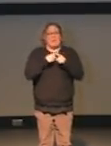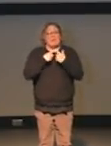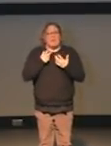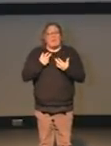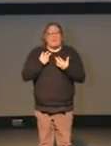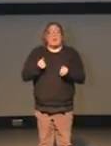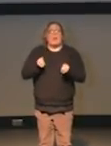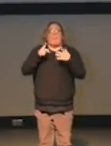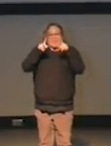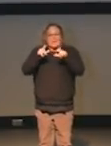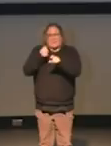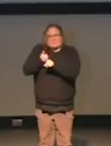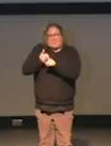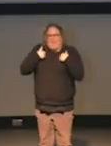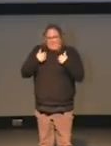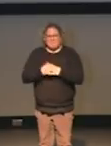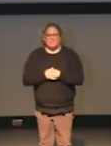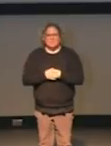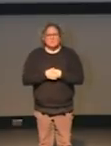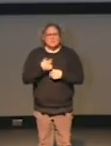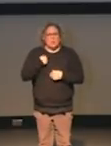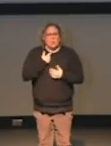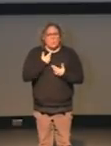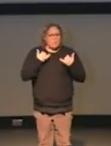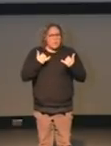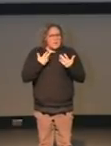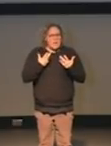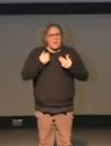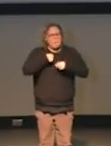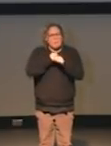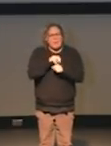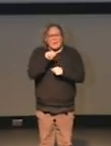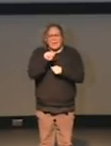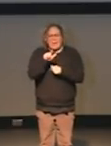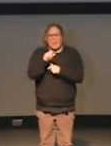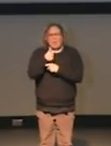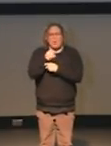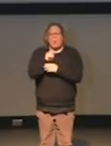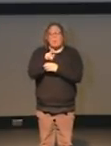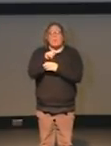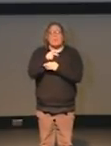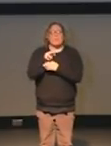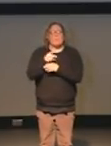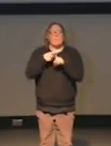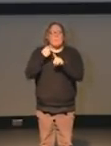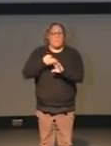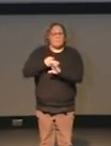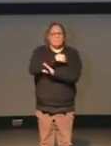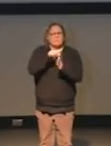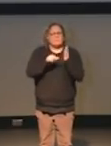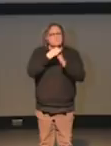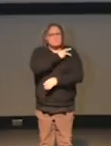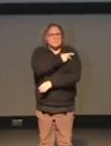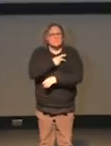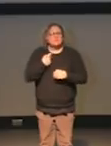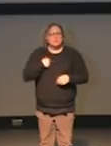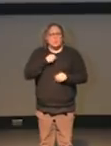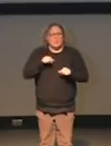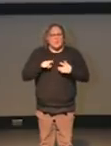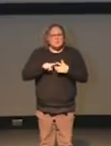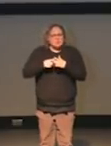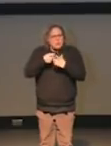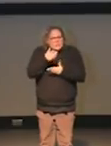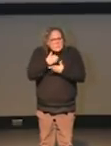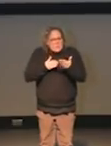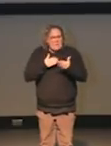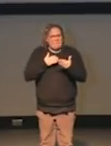a risk-based testing algorithm for preoperative patients so that we can get started doing some procedures. But